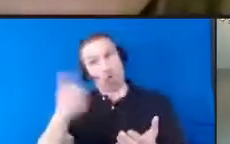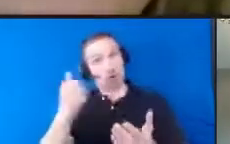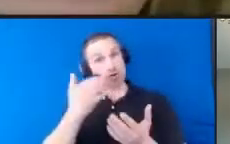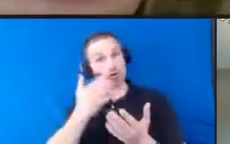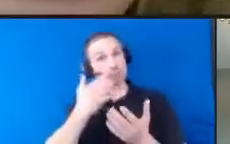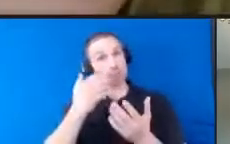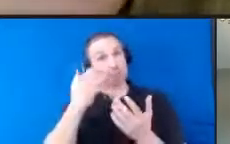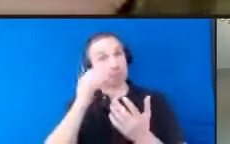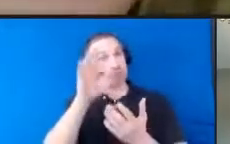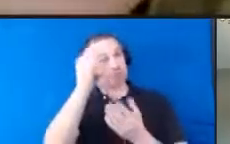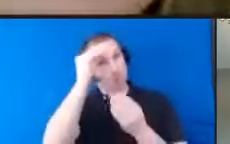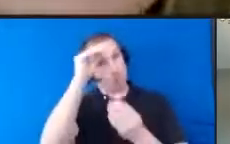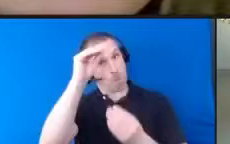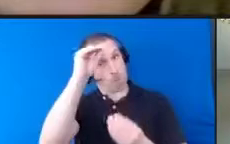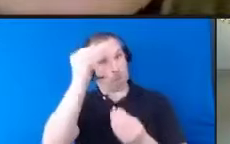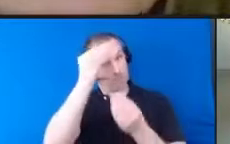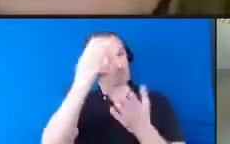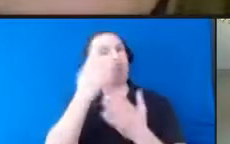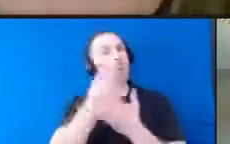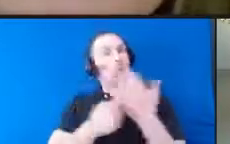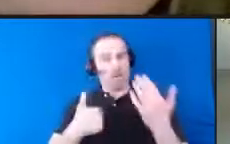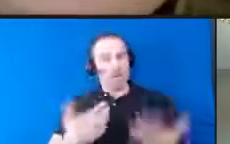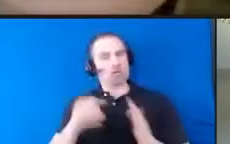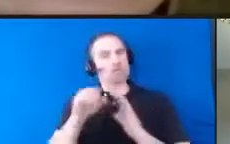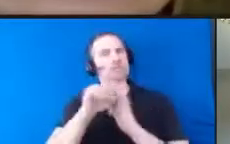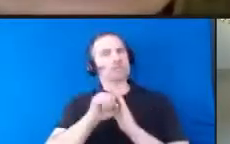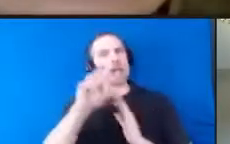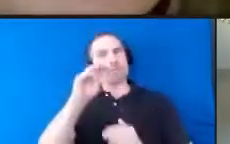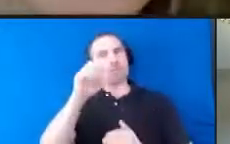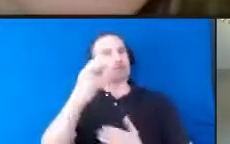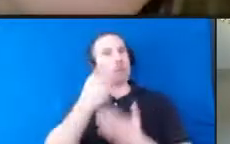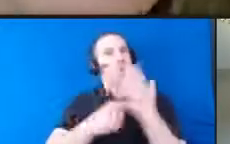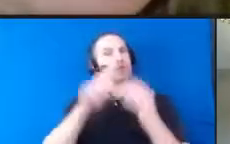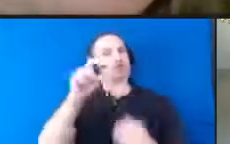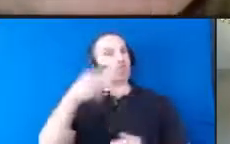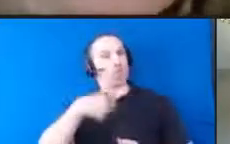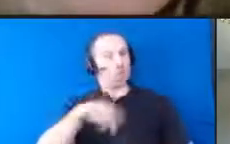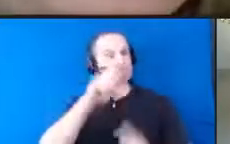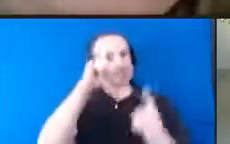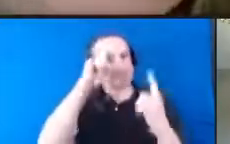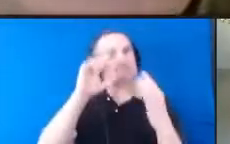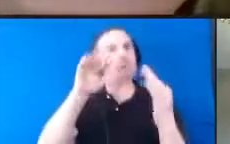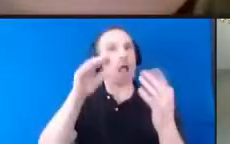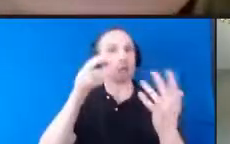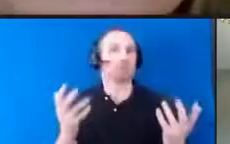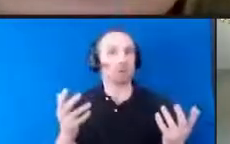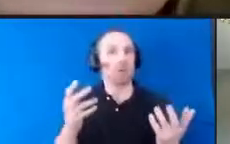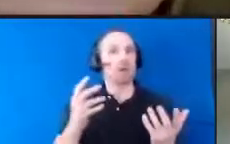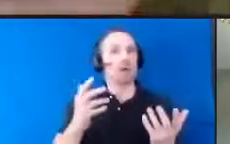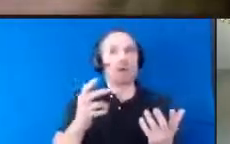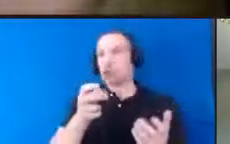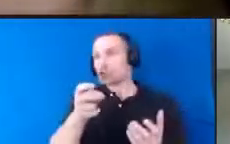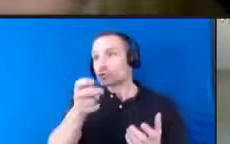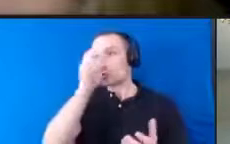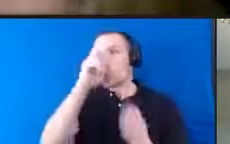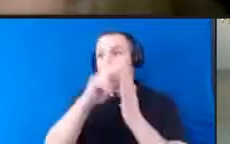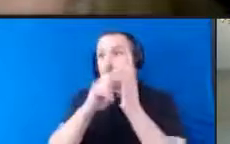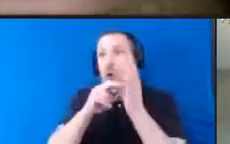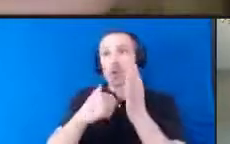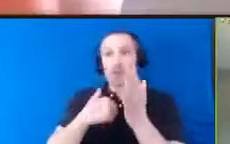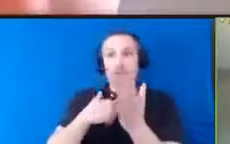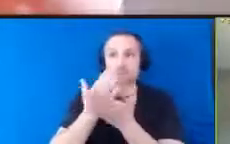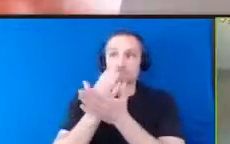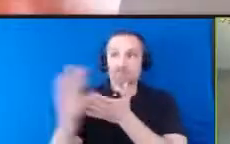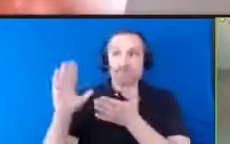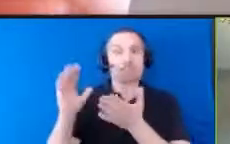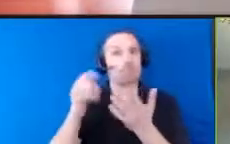in Michigan, or what should we expect to hear? What happens? What should we expect by lifting those mask mandates? So I don't